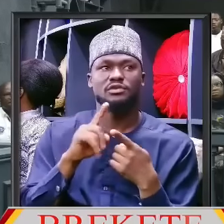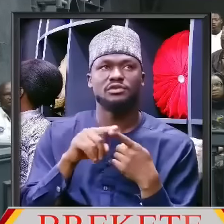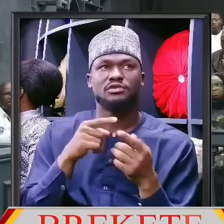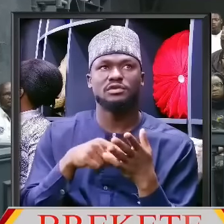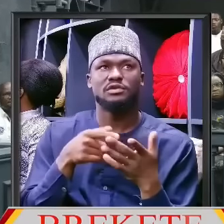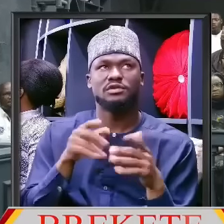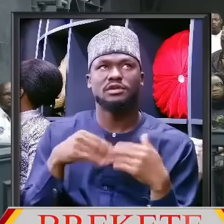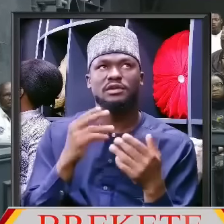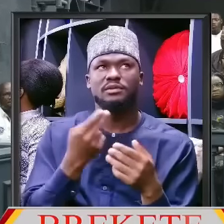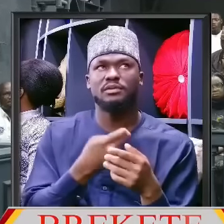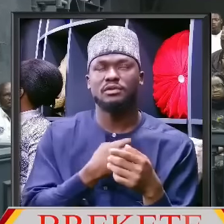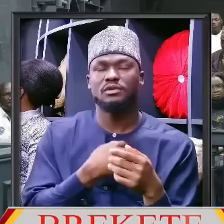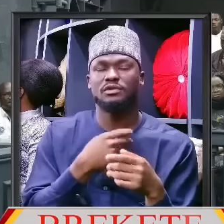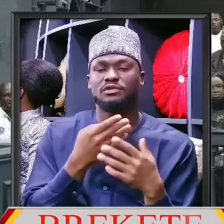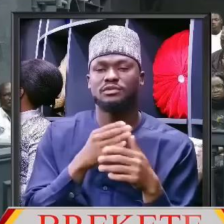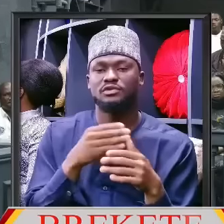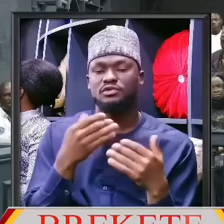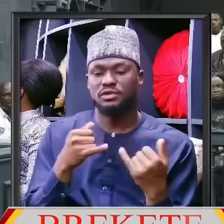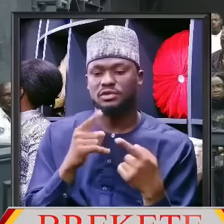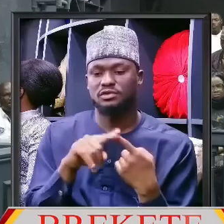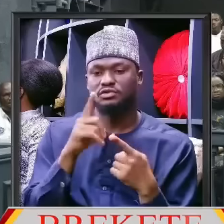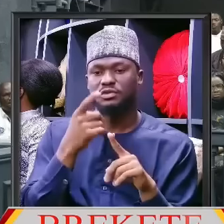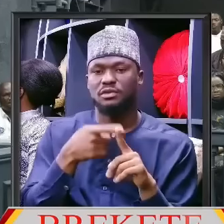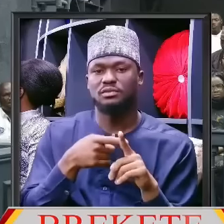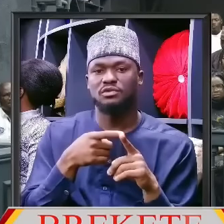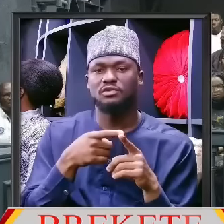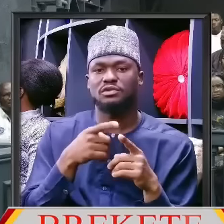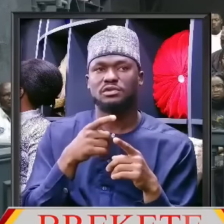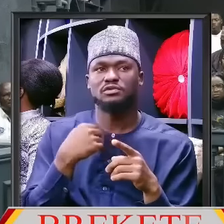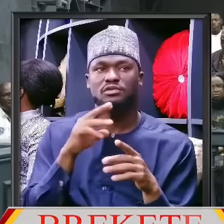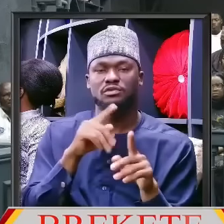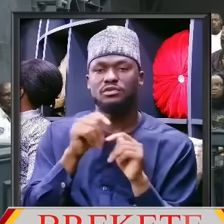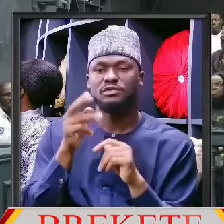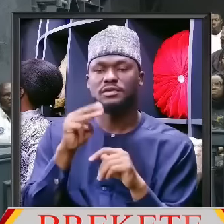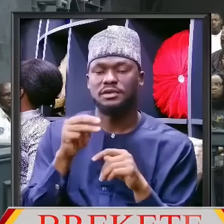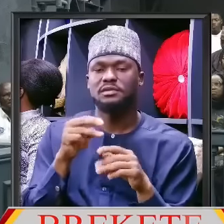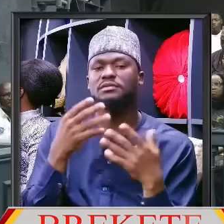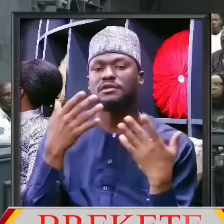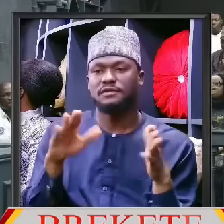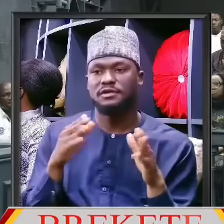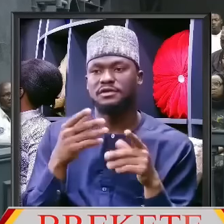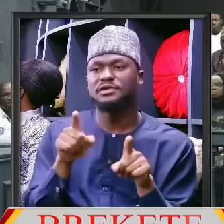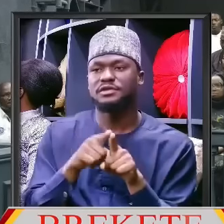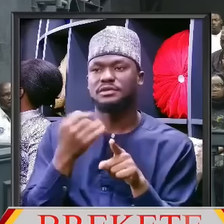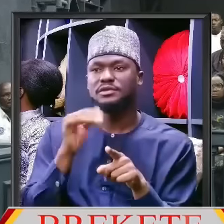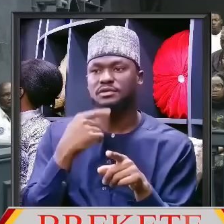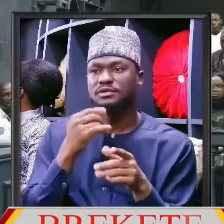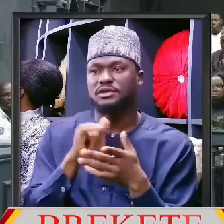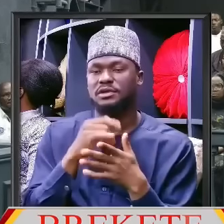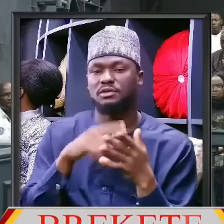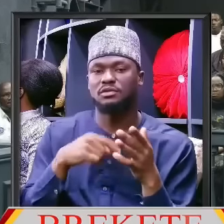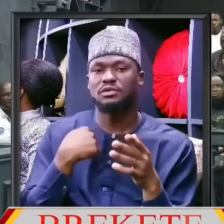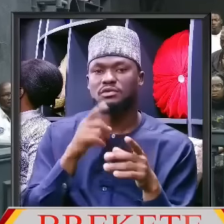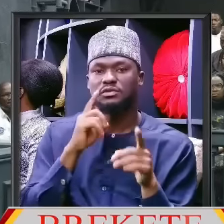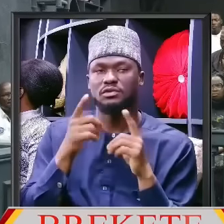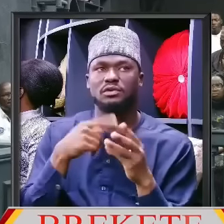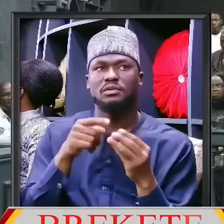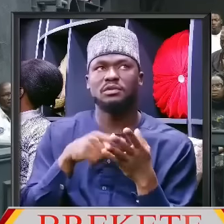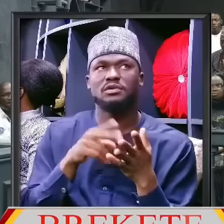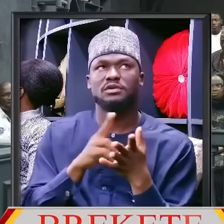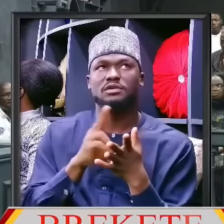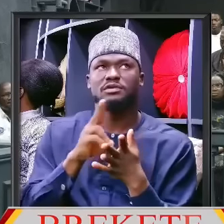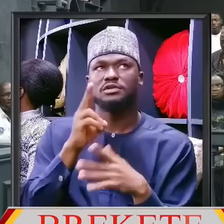us between now and next month, we go transfer on our children, this matter go end. The same them go return to studio, say, the thing where we've been talking about, Ambrose